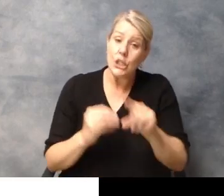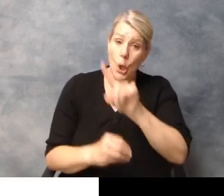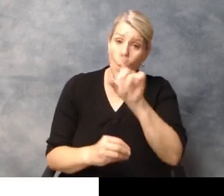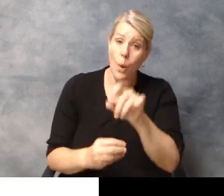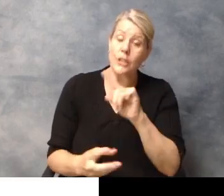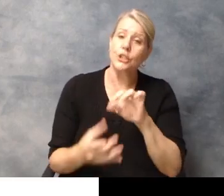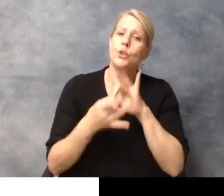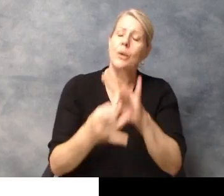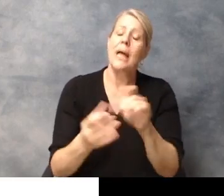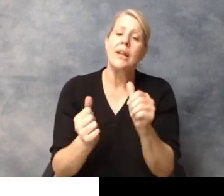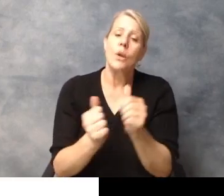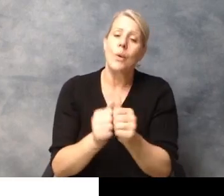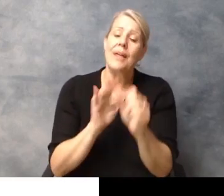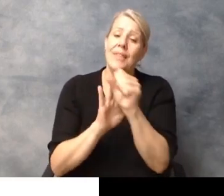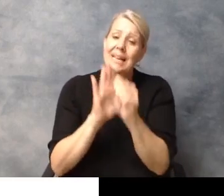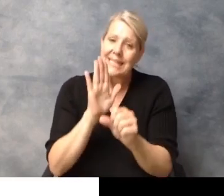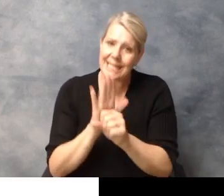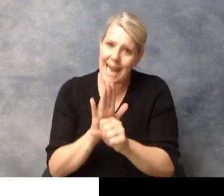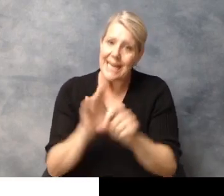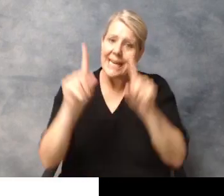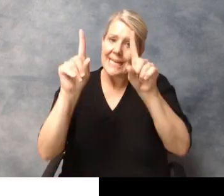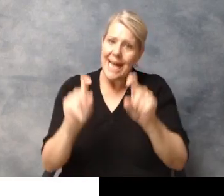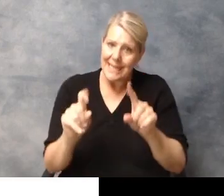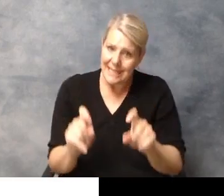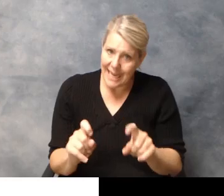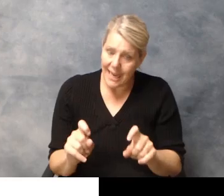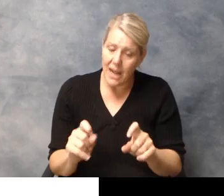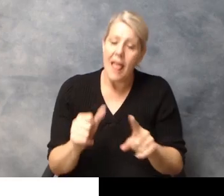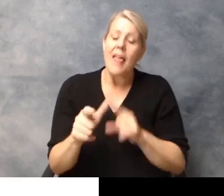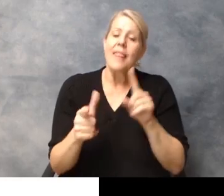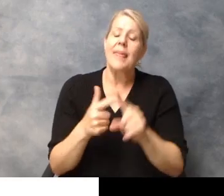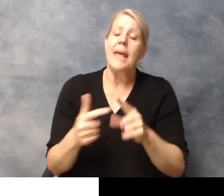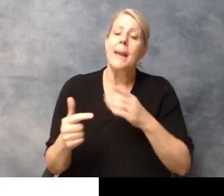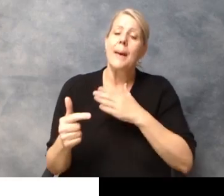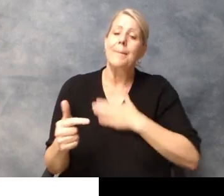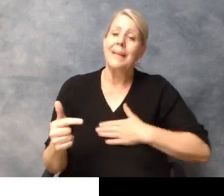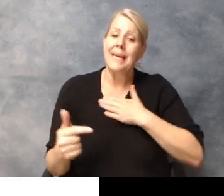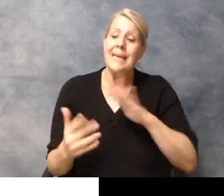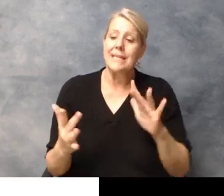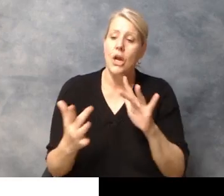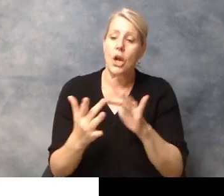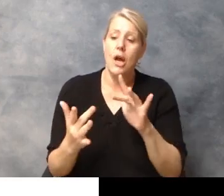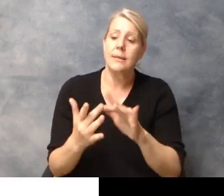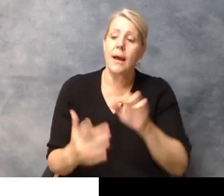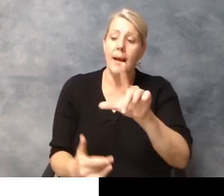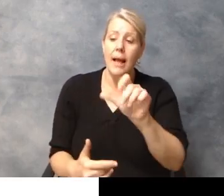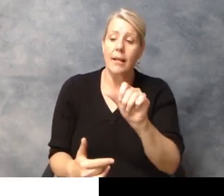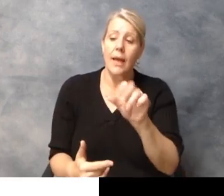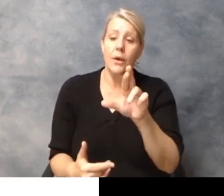assessment participation options, please contact Lauren Thinneman in the Office of